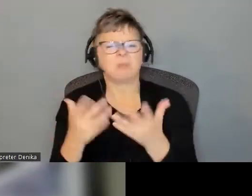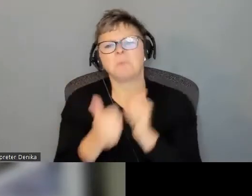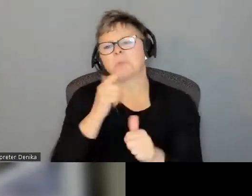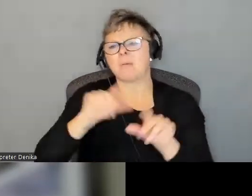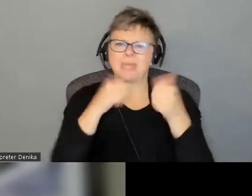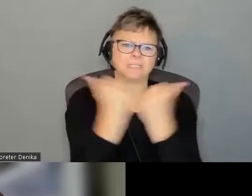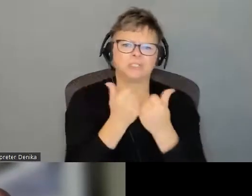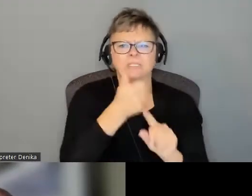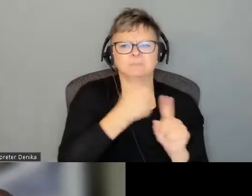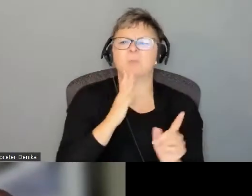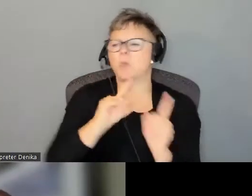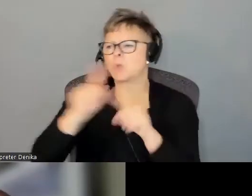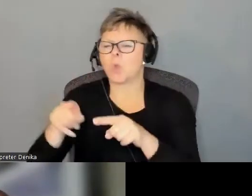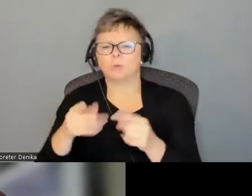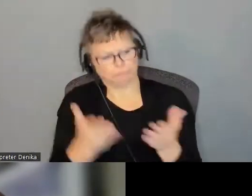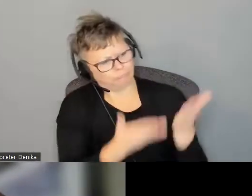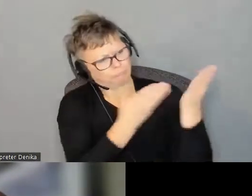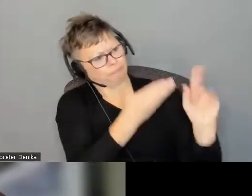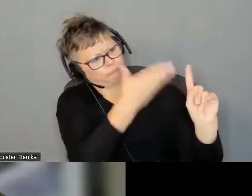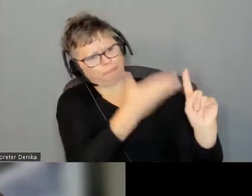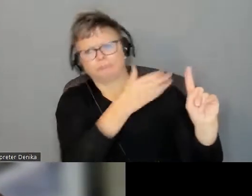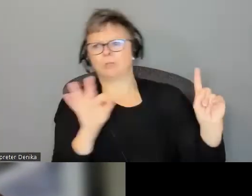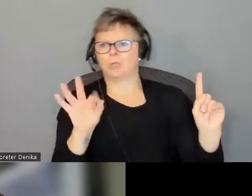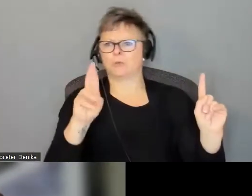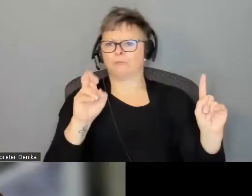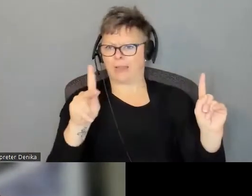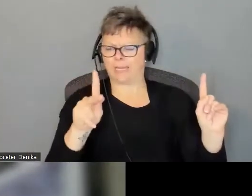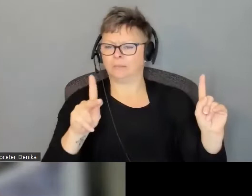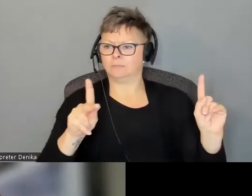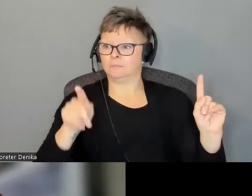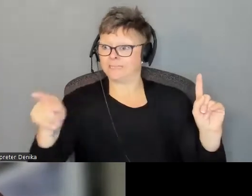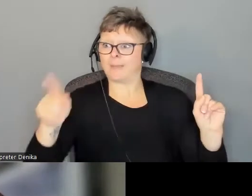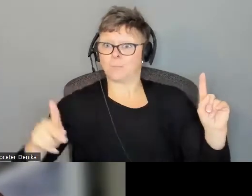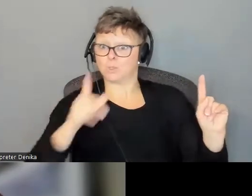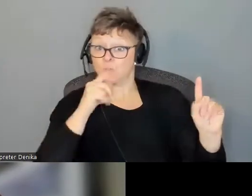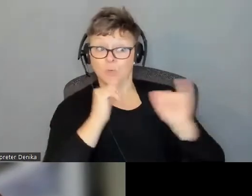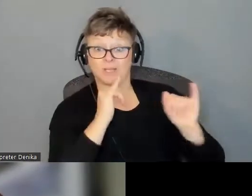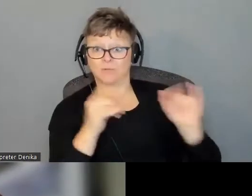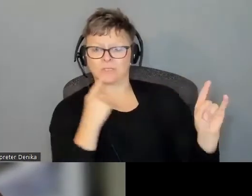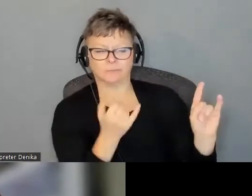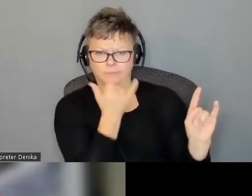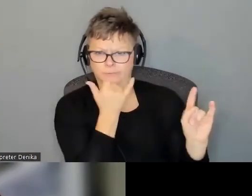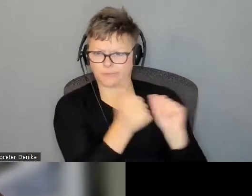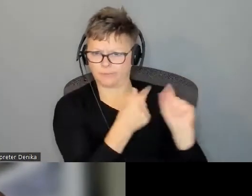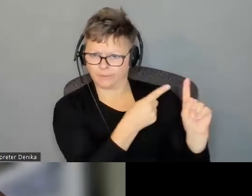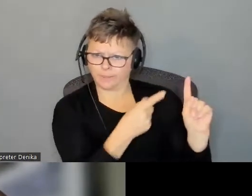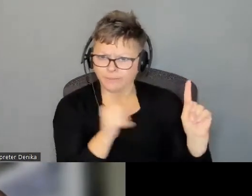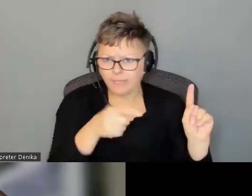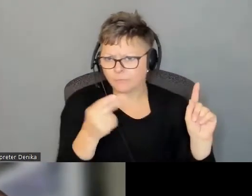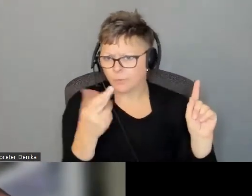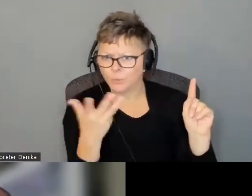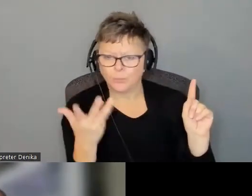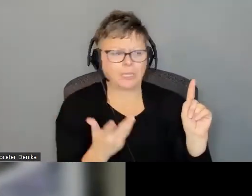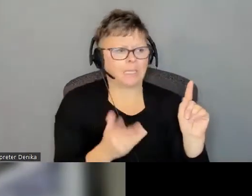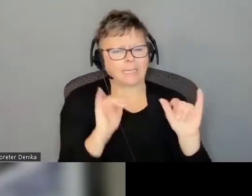here's Frank. And the person interviewing is thinking in the back of their head, okay, what's wrong with Frank? What do we have to do to get Frank employed